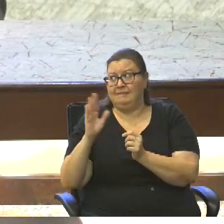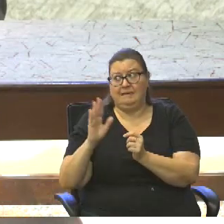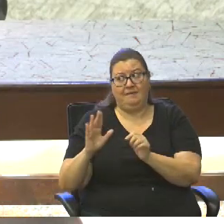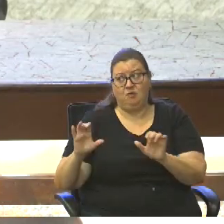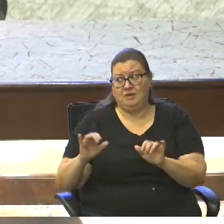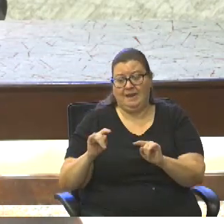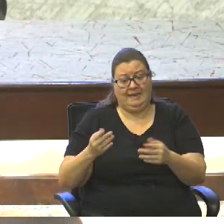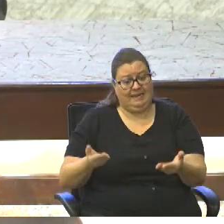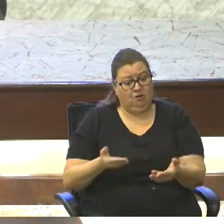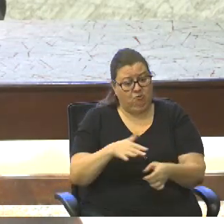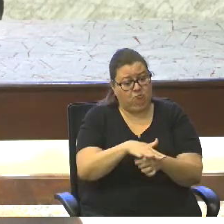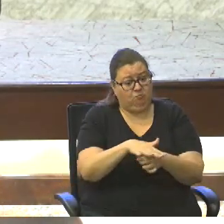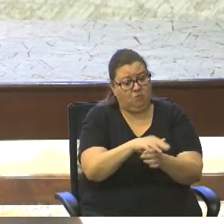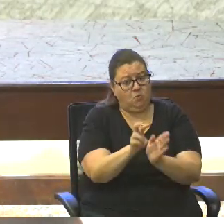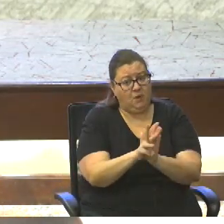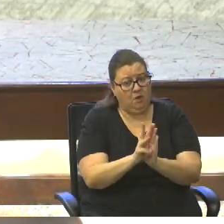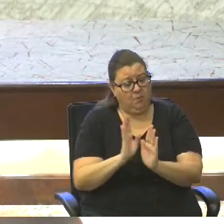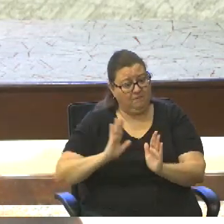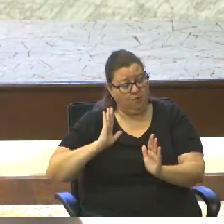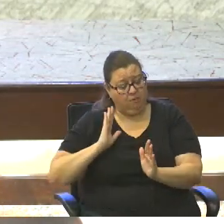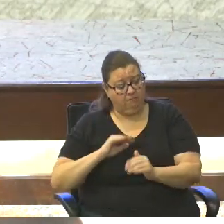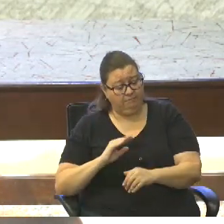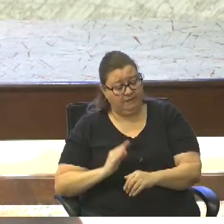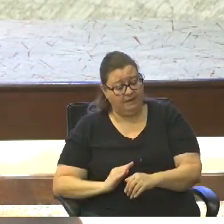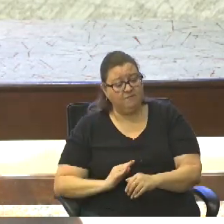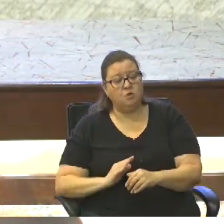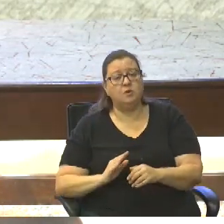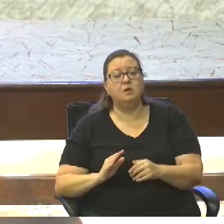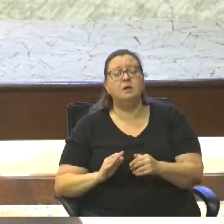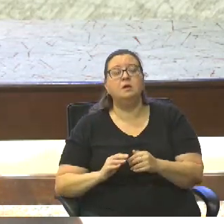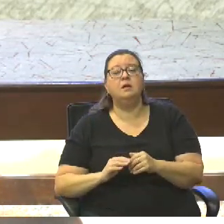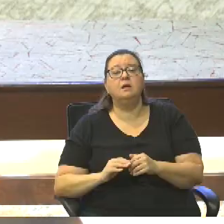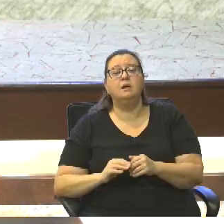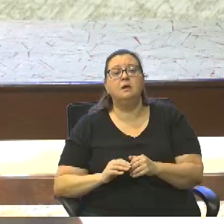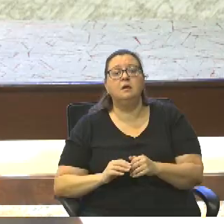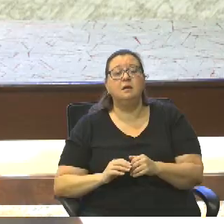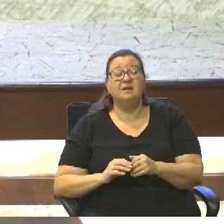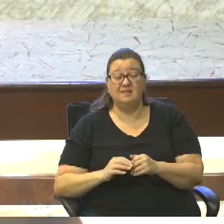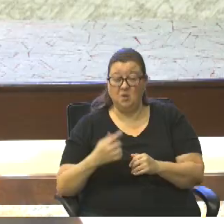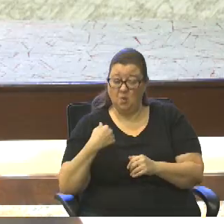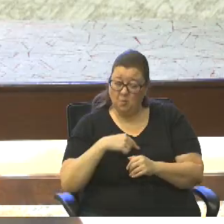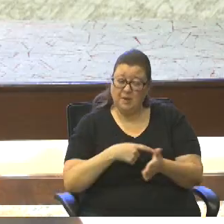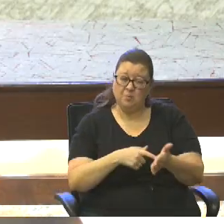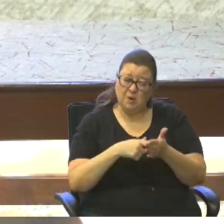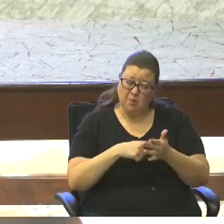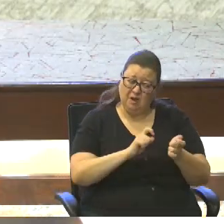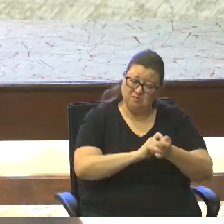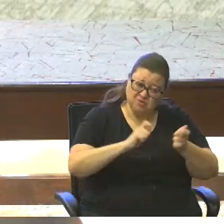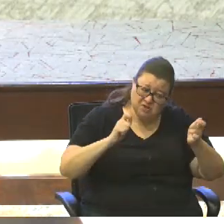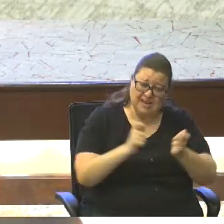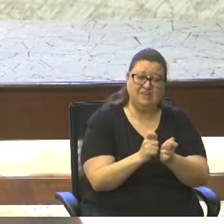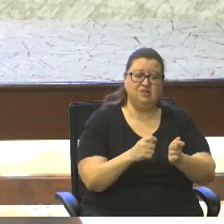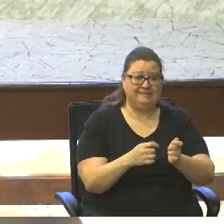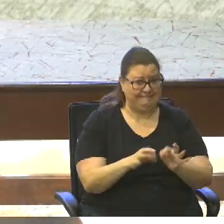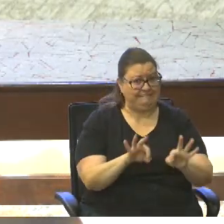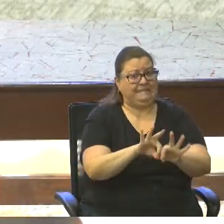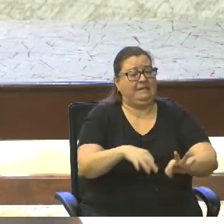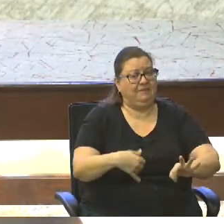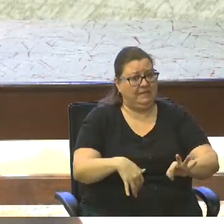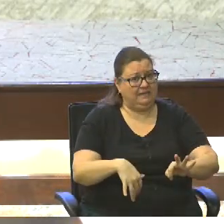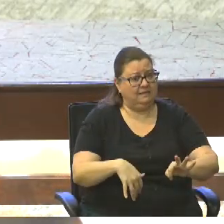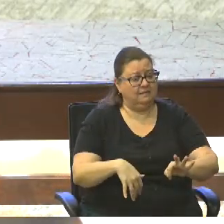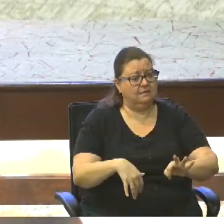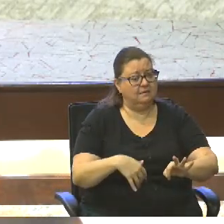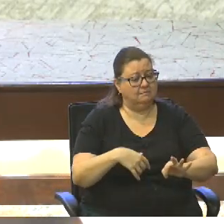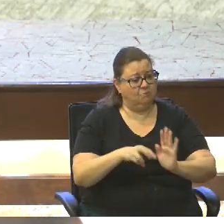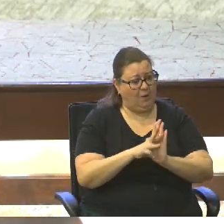at the Waco Regional Airport. And for the significant changes that are potentially, that the city is generally